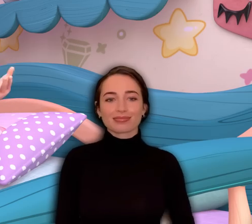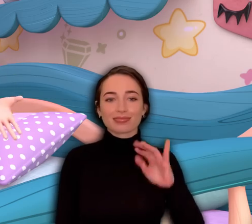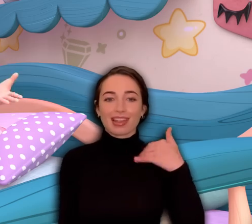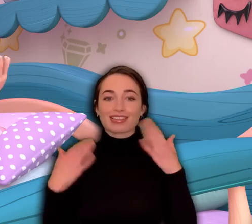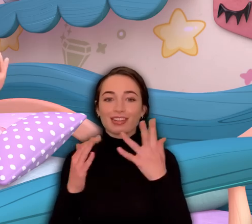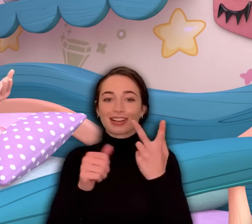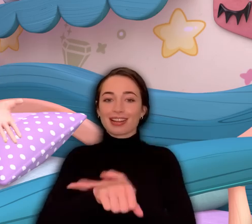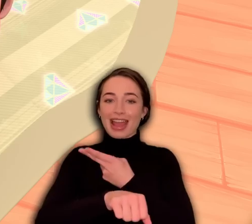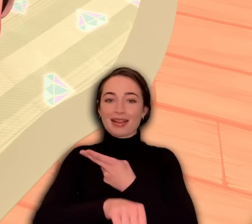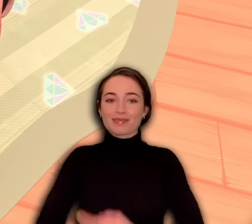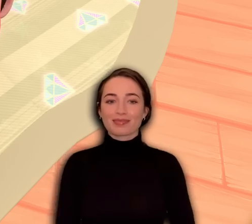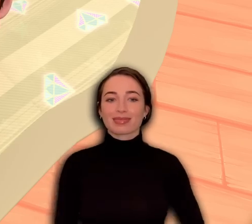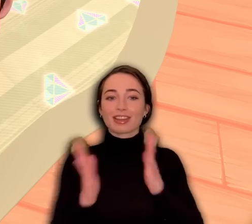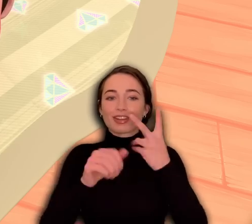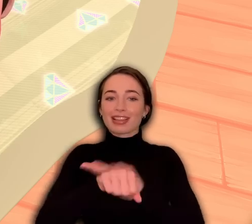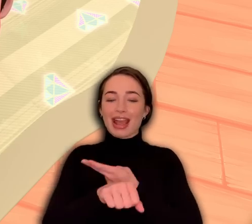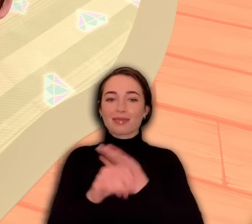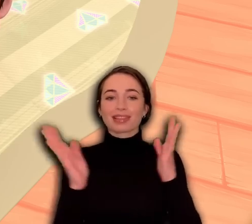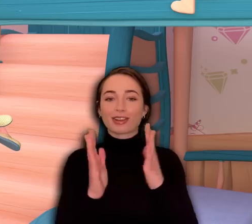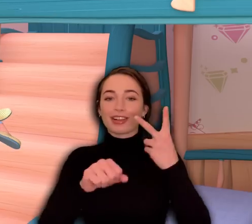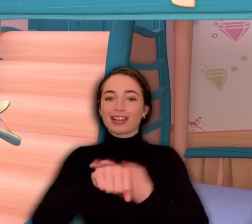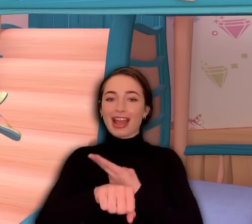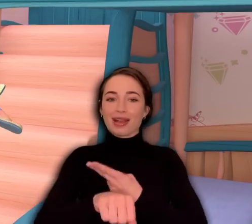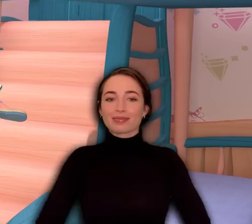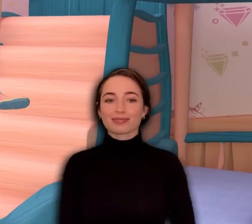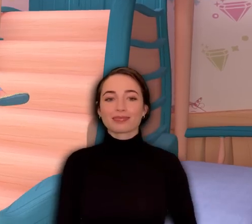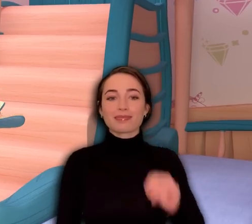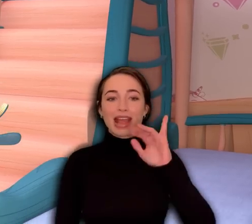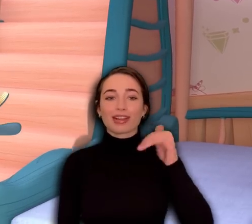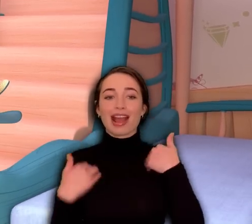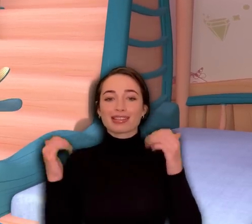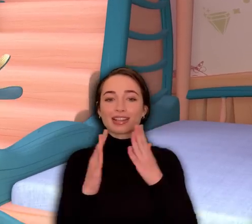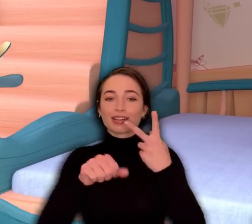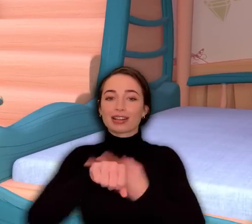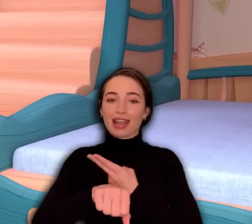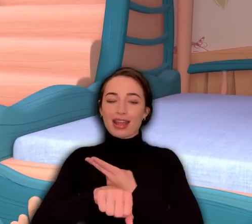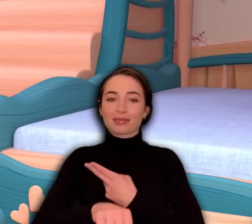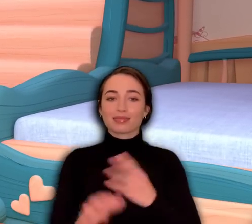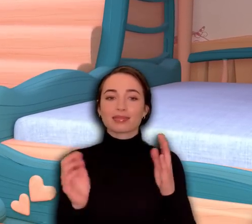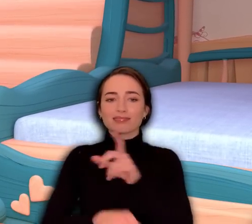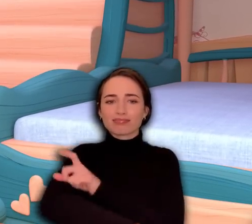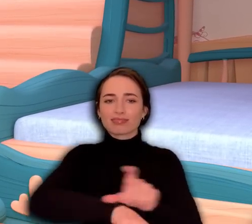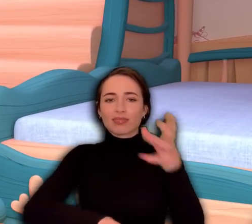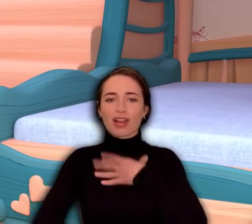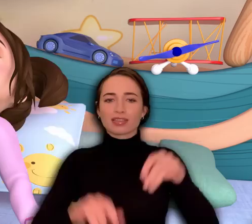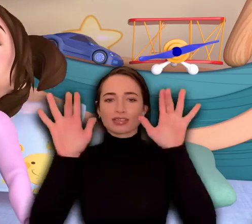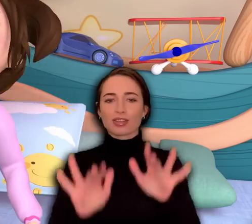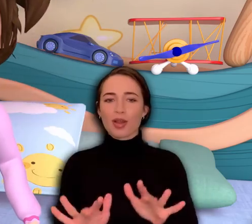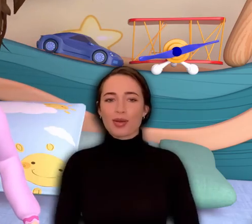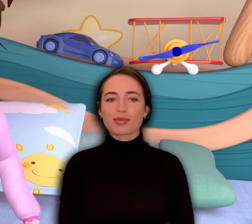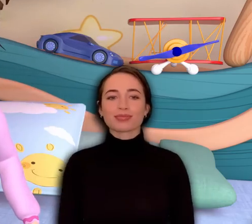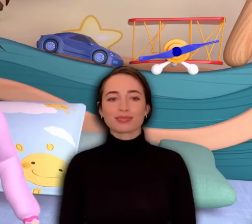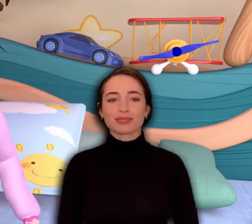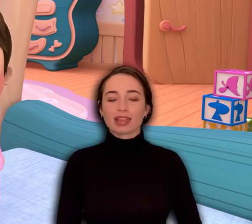Mary had a little lamb little lamb little lamb Mary had a little lamb its fleece was